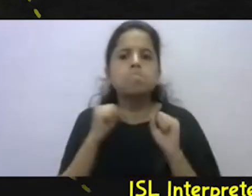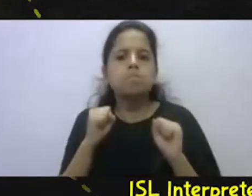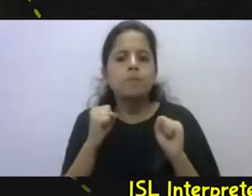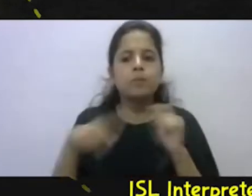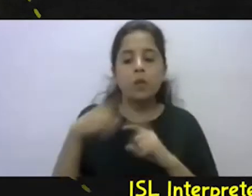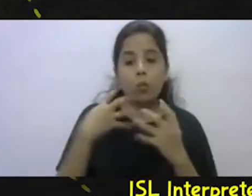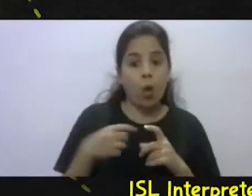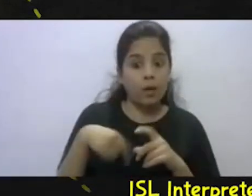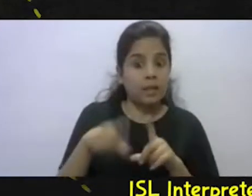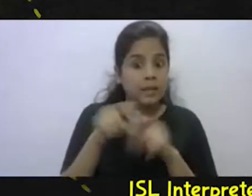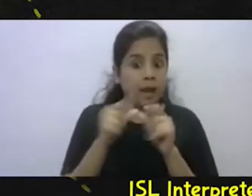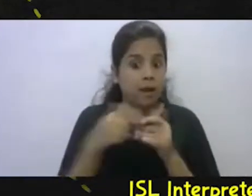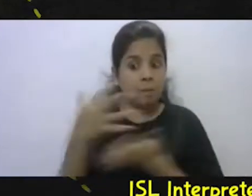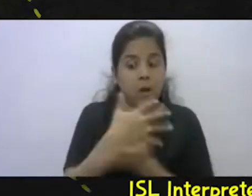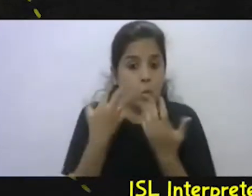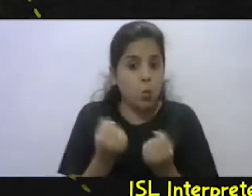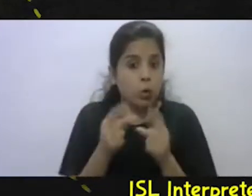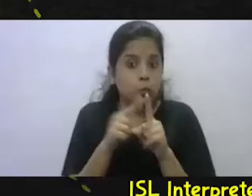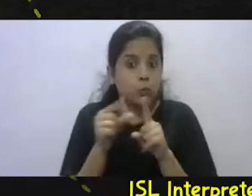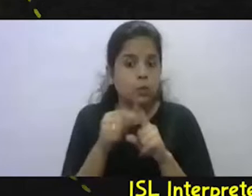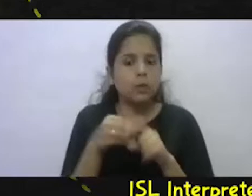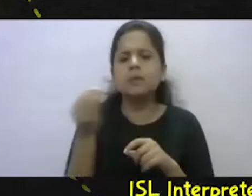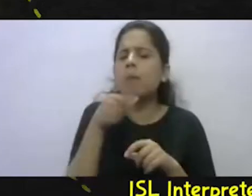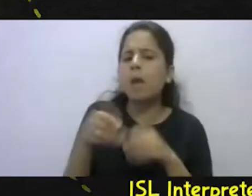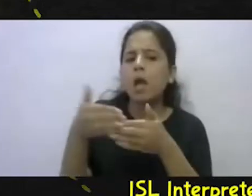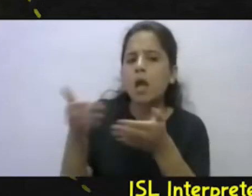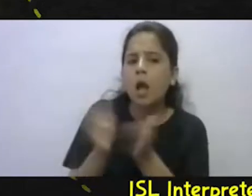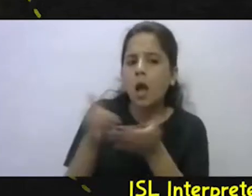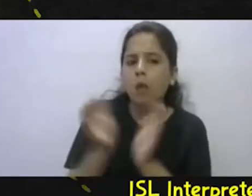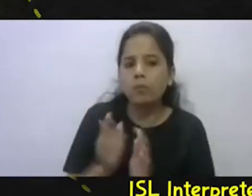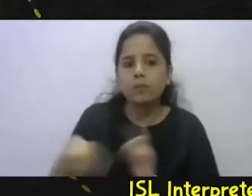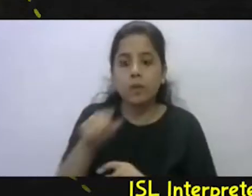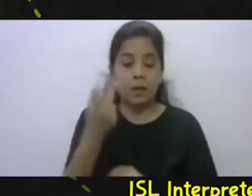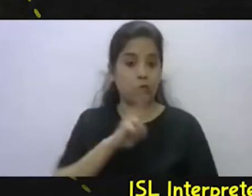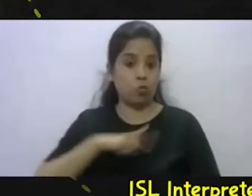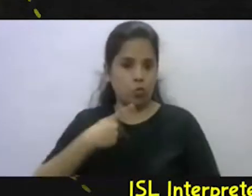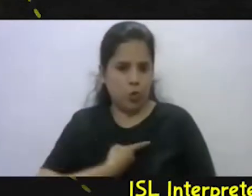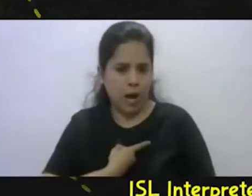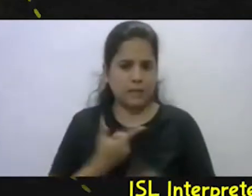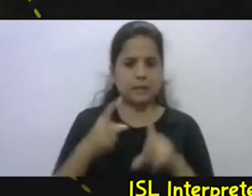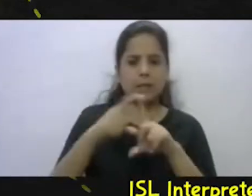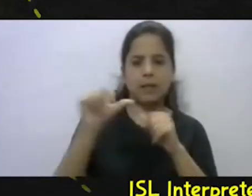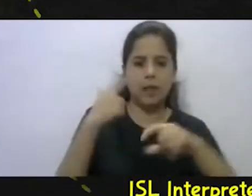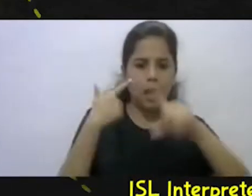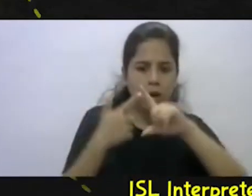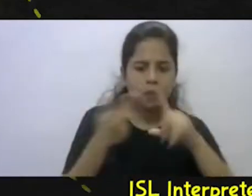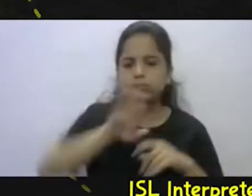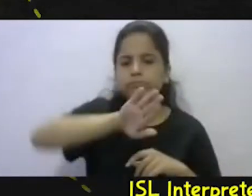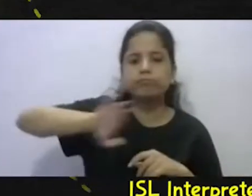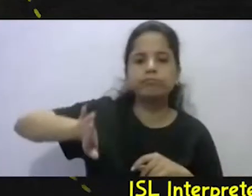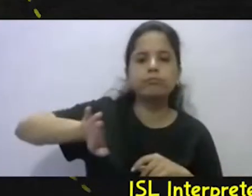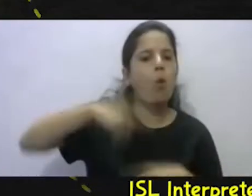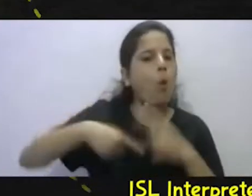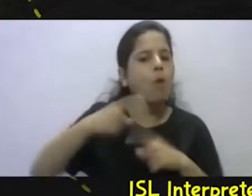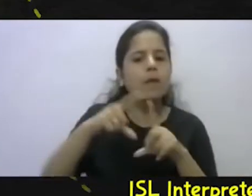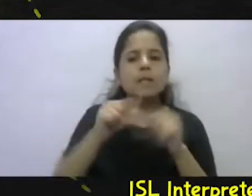the data on their own. For example, certain communities like trans people, Dalit people have always been sidelined when it comes to data